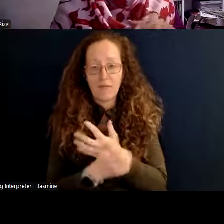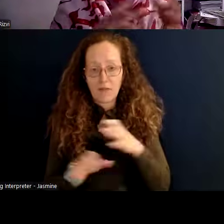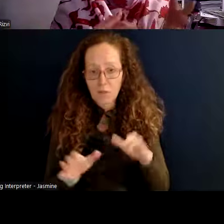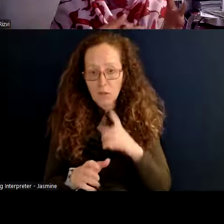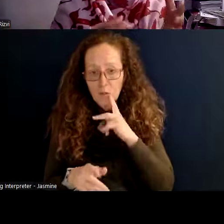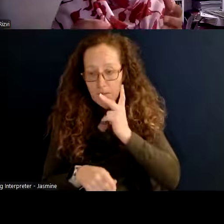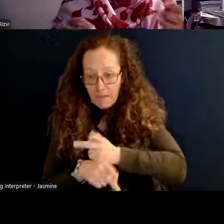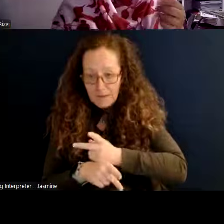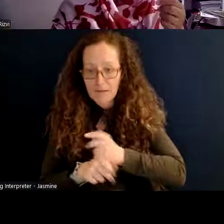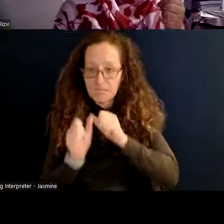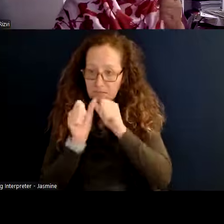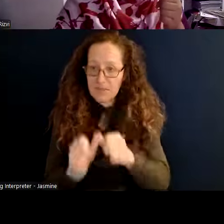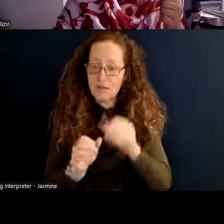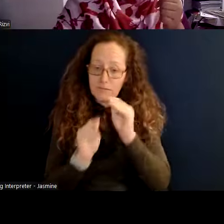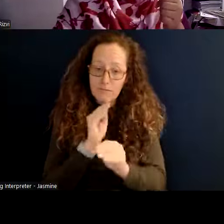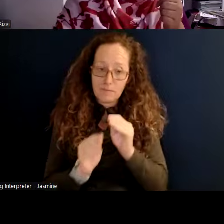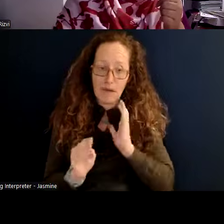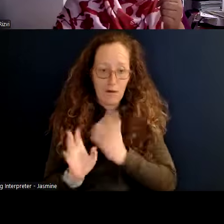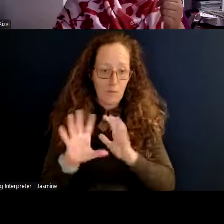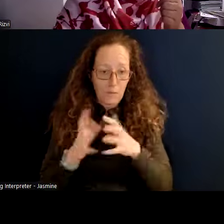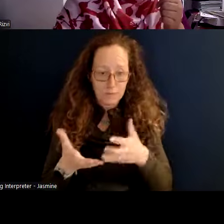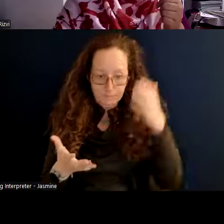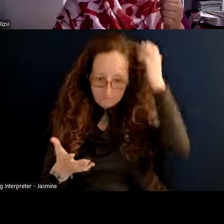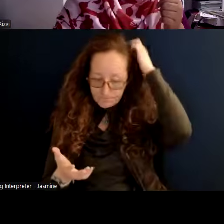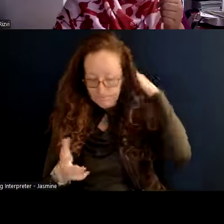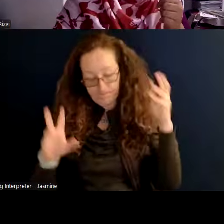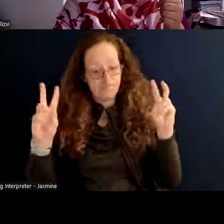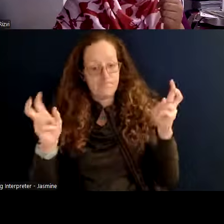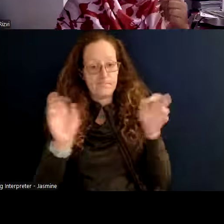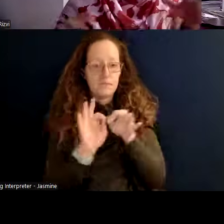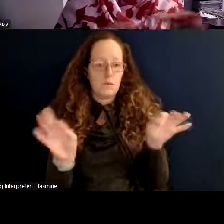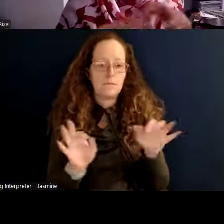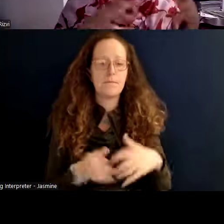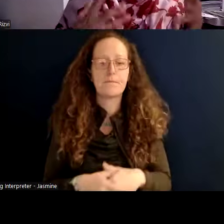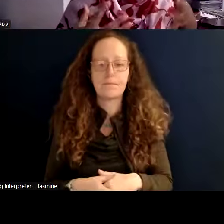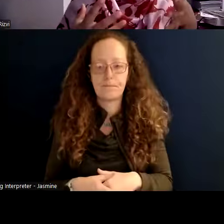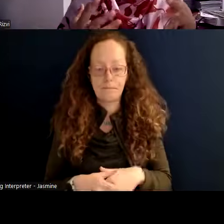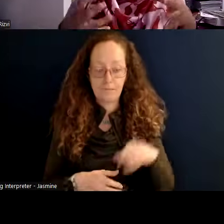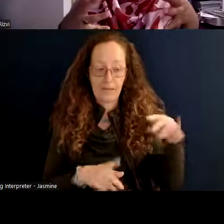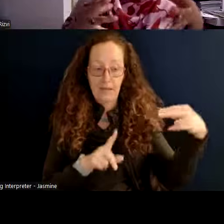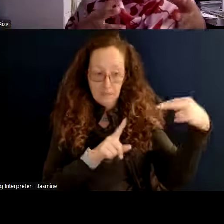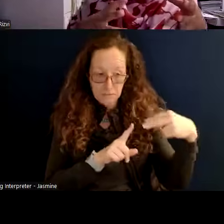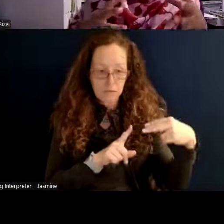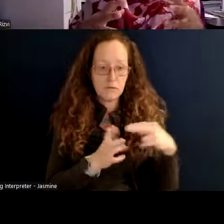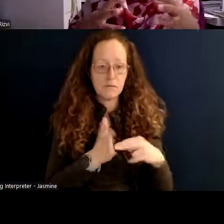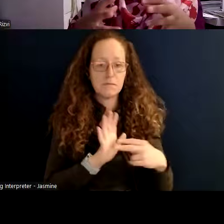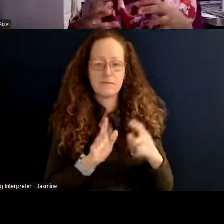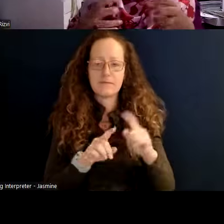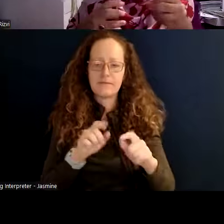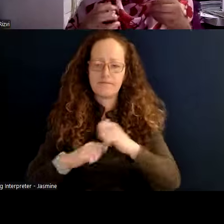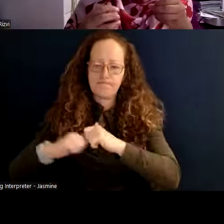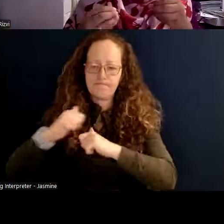repair our world. End quote. Now, this stance allows for infrastructures of care to shift between